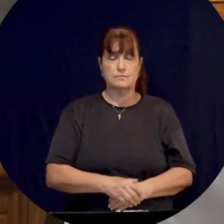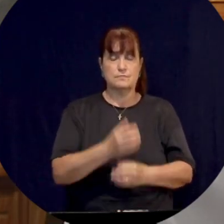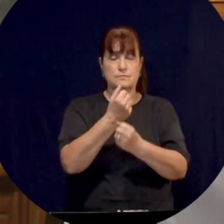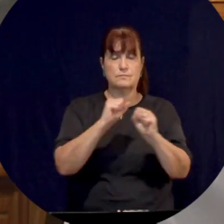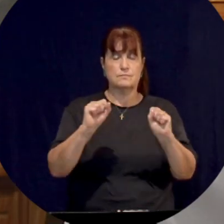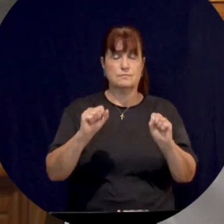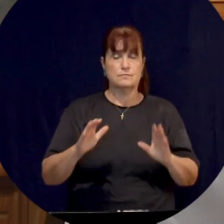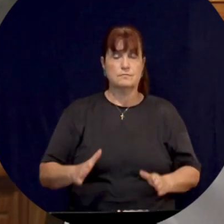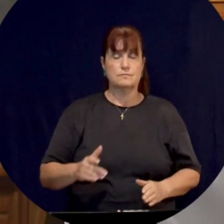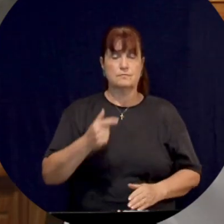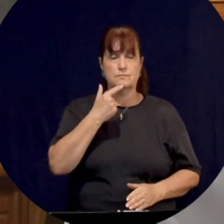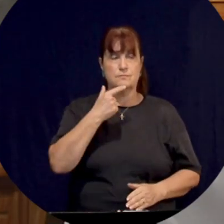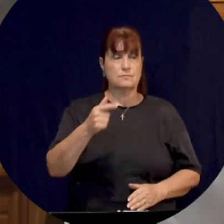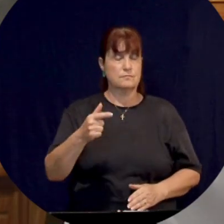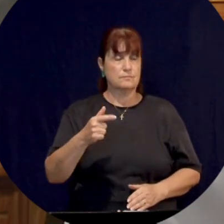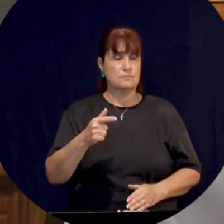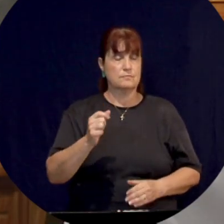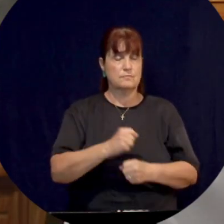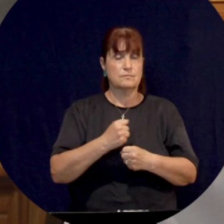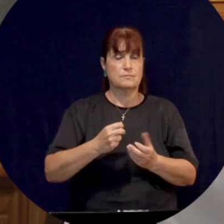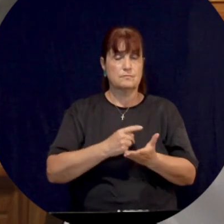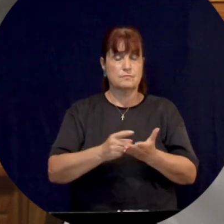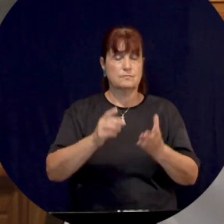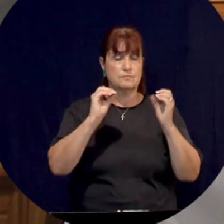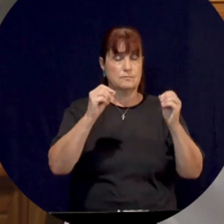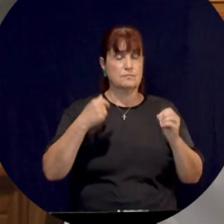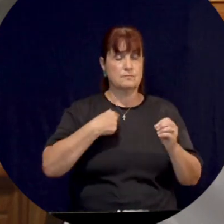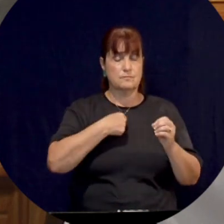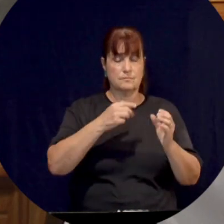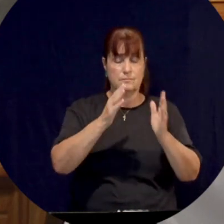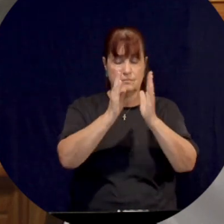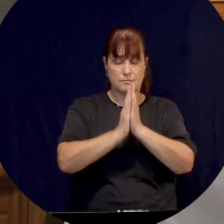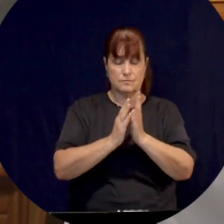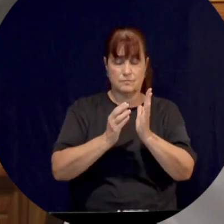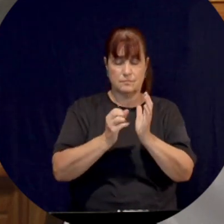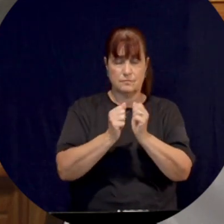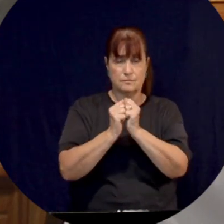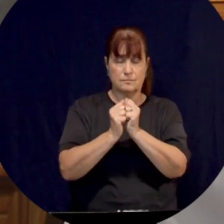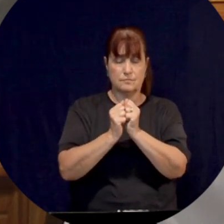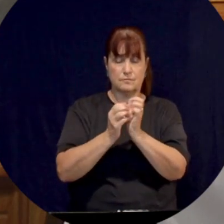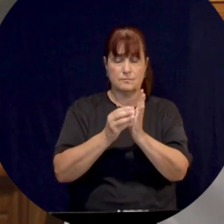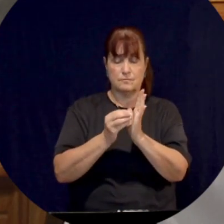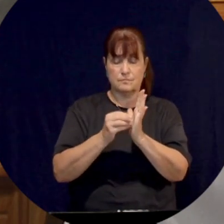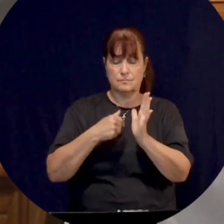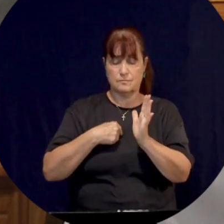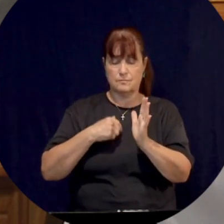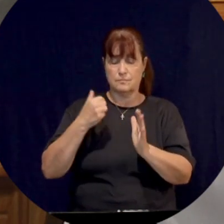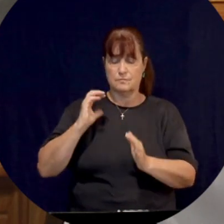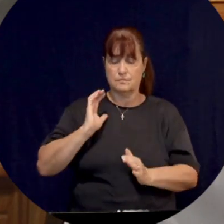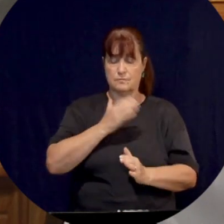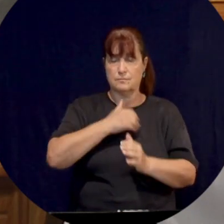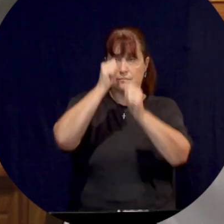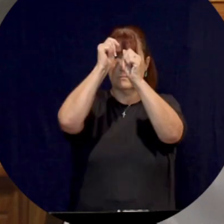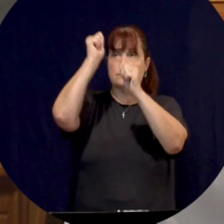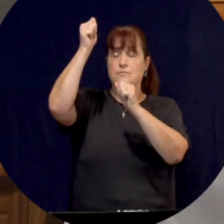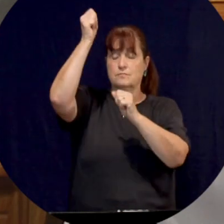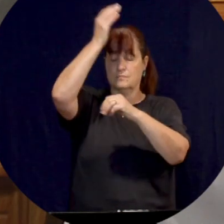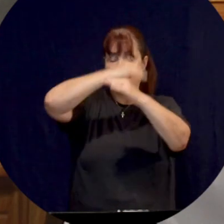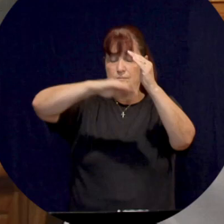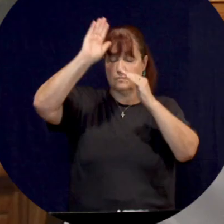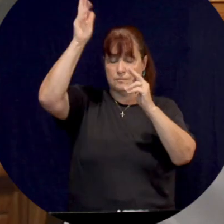At the Savior's command, informed by his divine teaching, we dare to say, Our Father, who art in